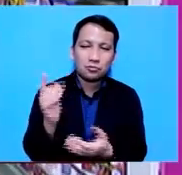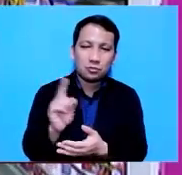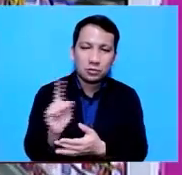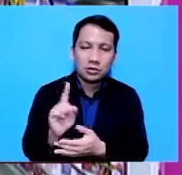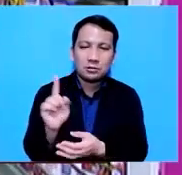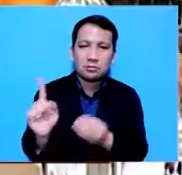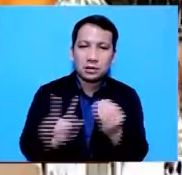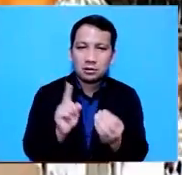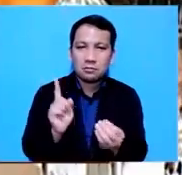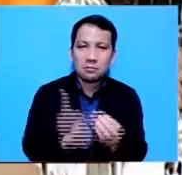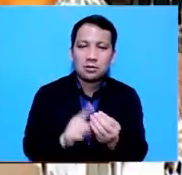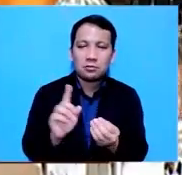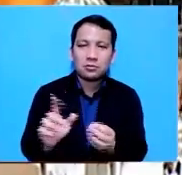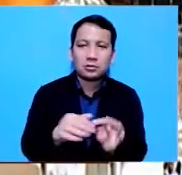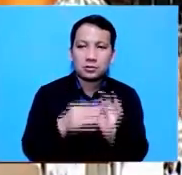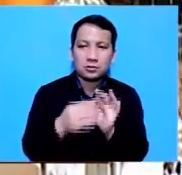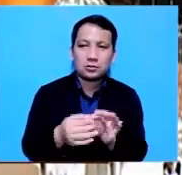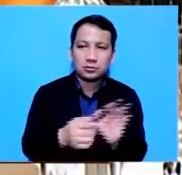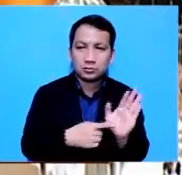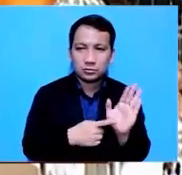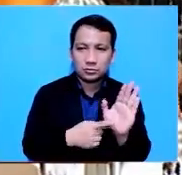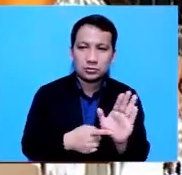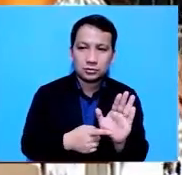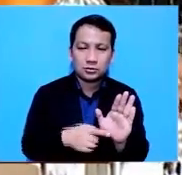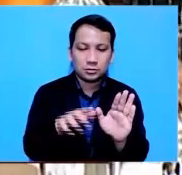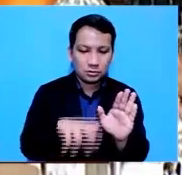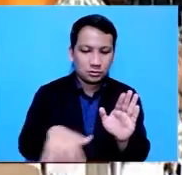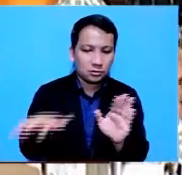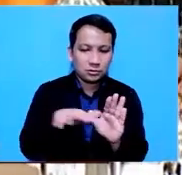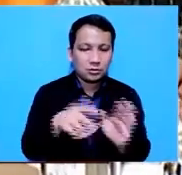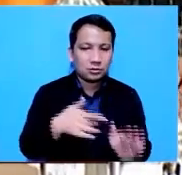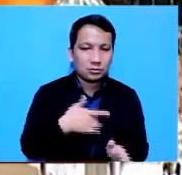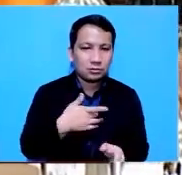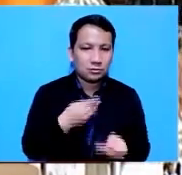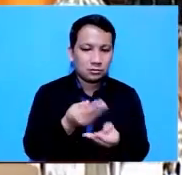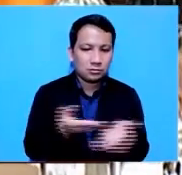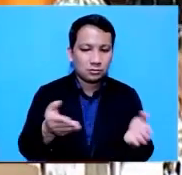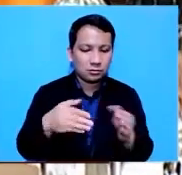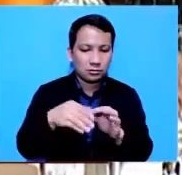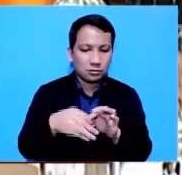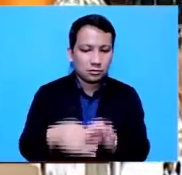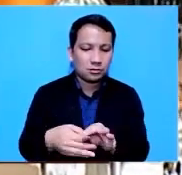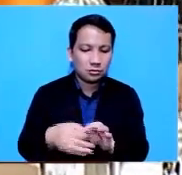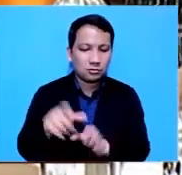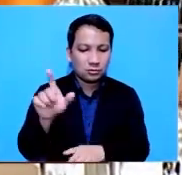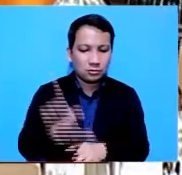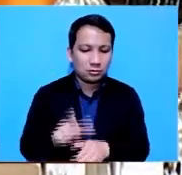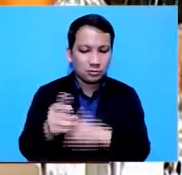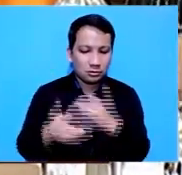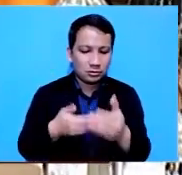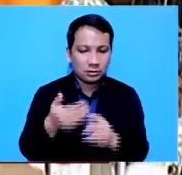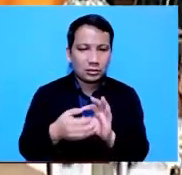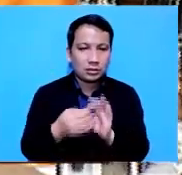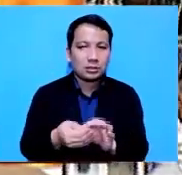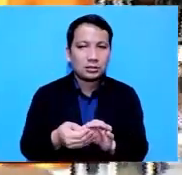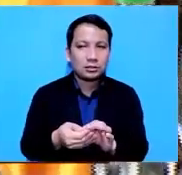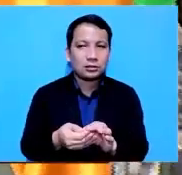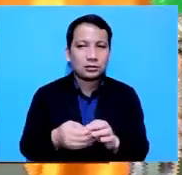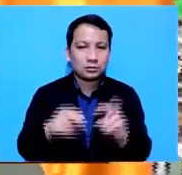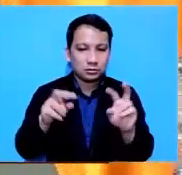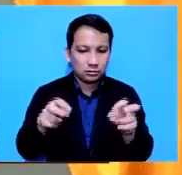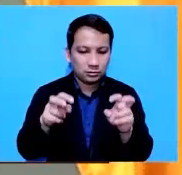is the inclusiveness of that growth, that everybody benefits from the growth process. In practical terms, that